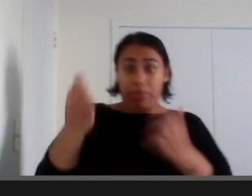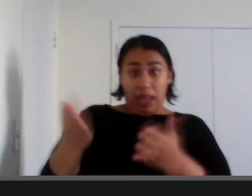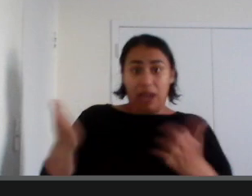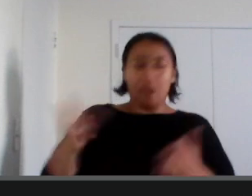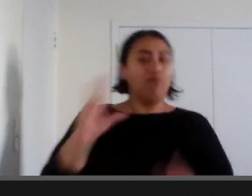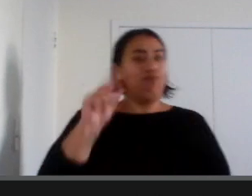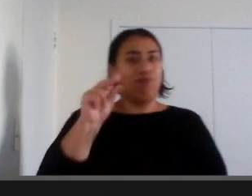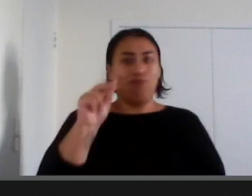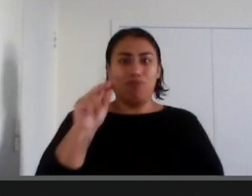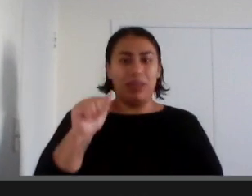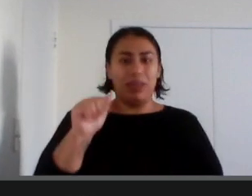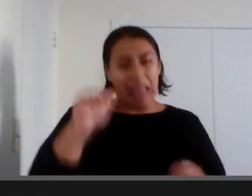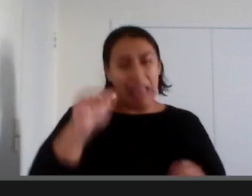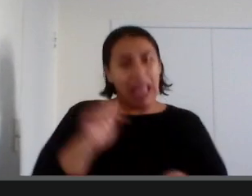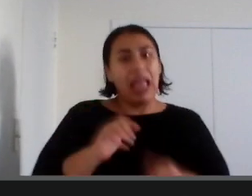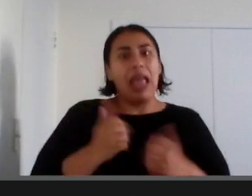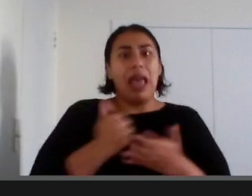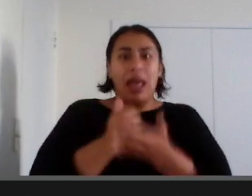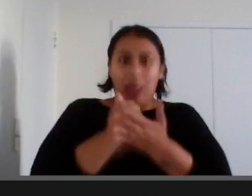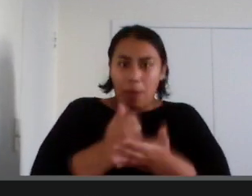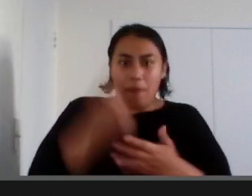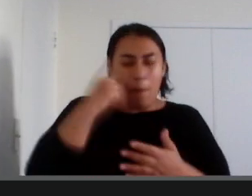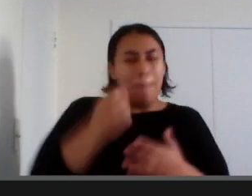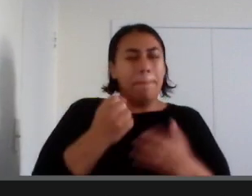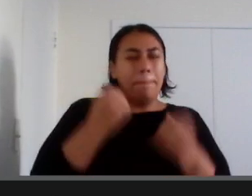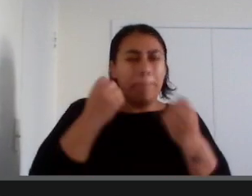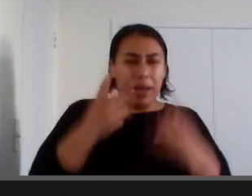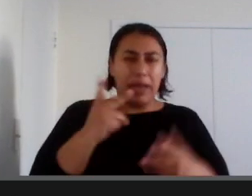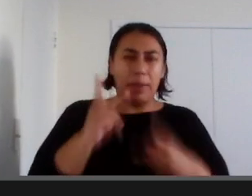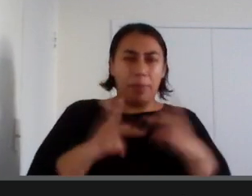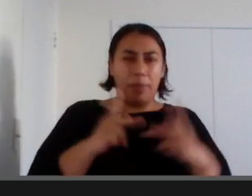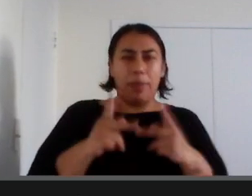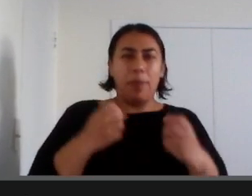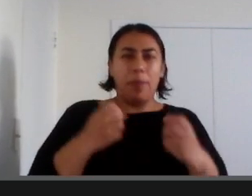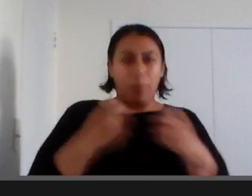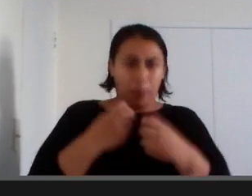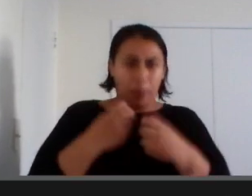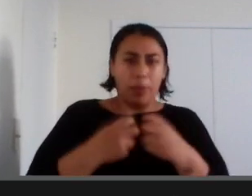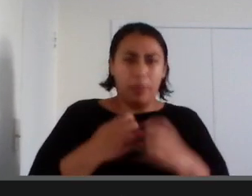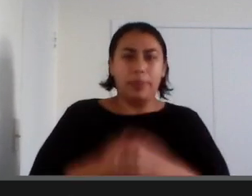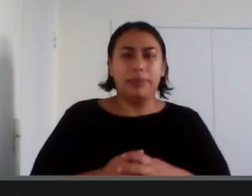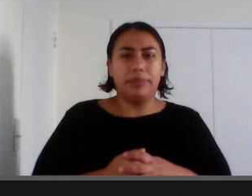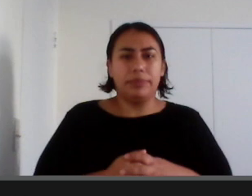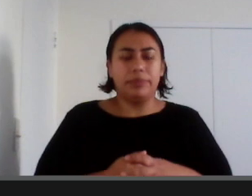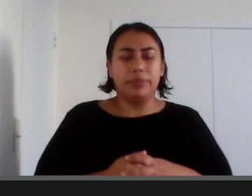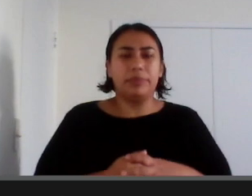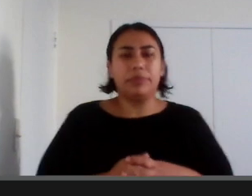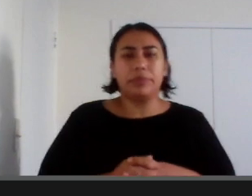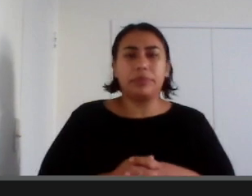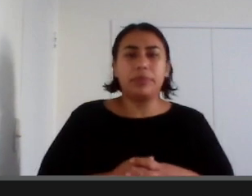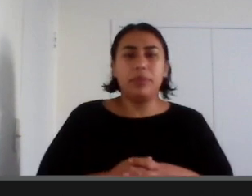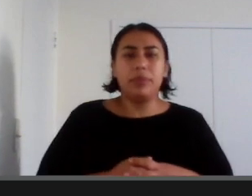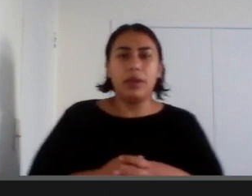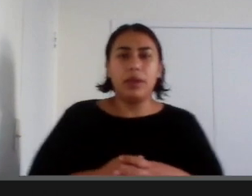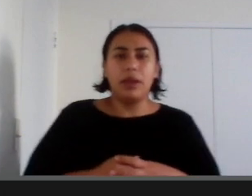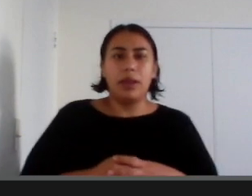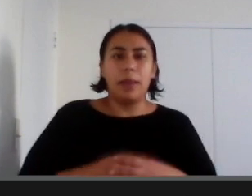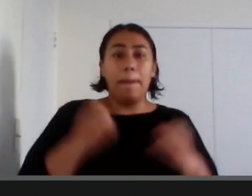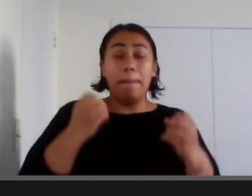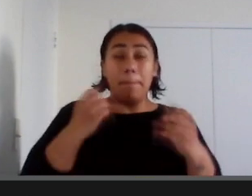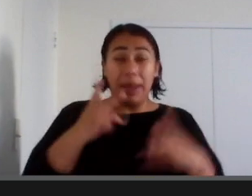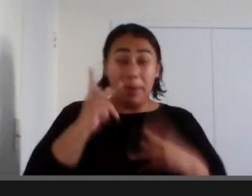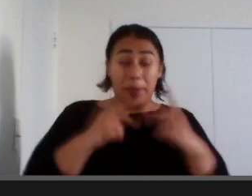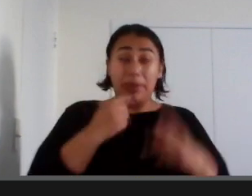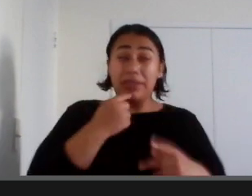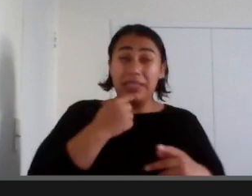Apollo patients suffering from sleep disturbances, there were significant improvements in areas of sleep latency